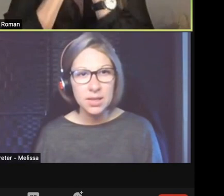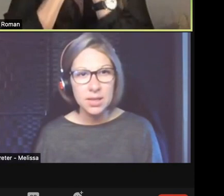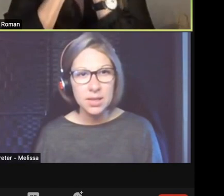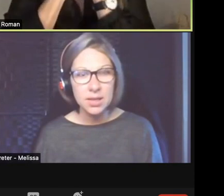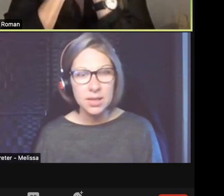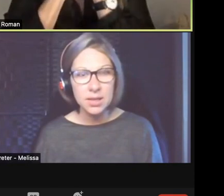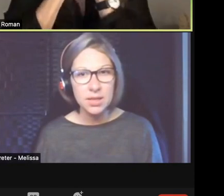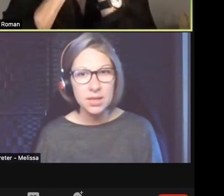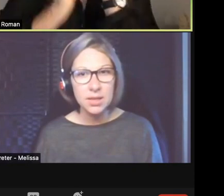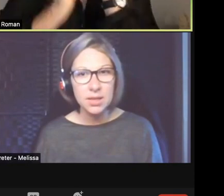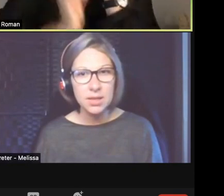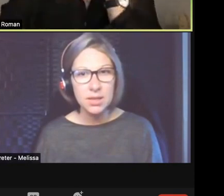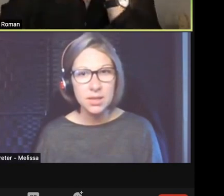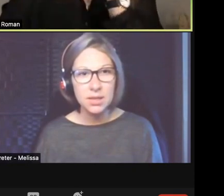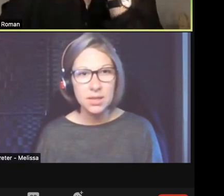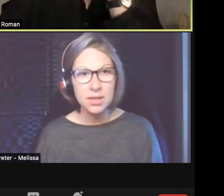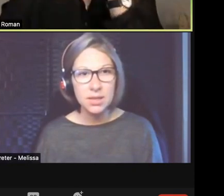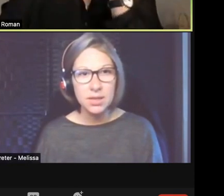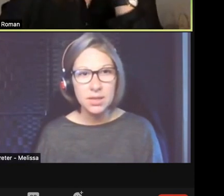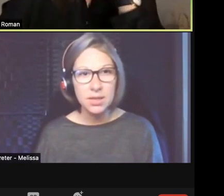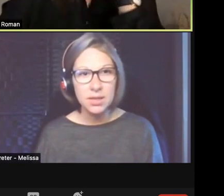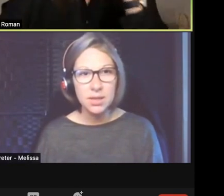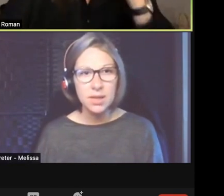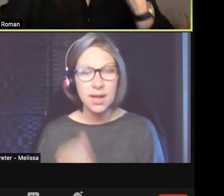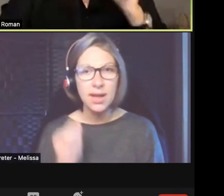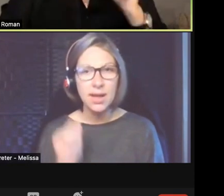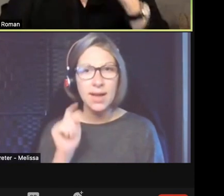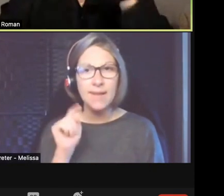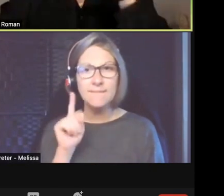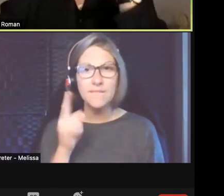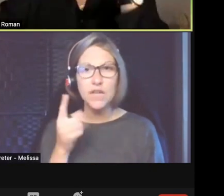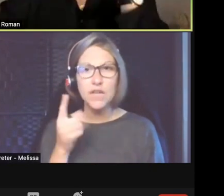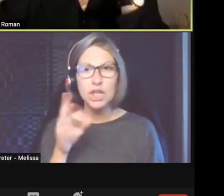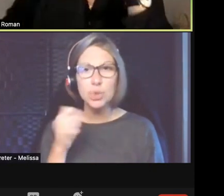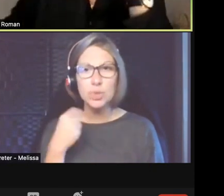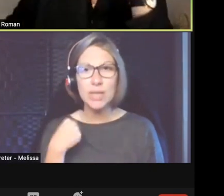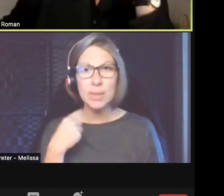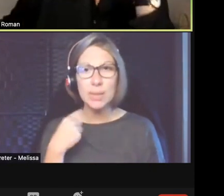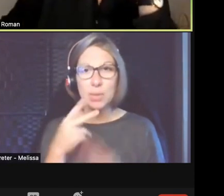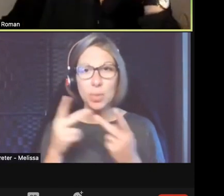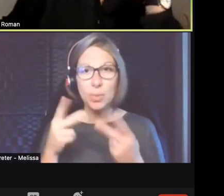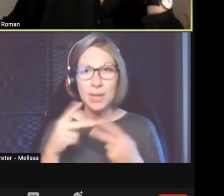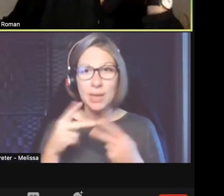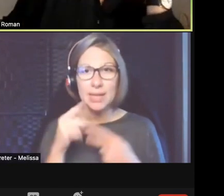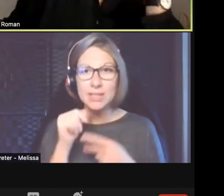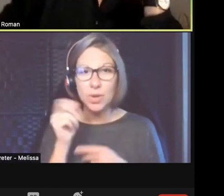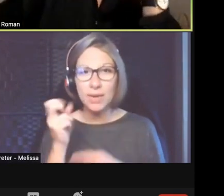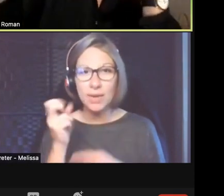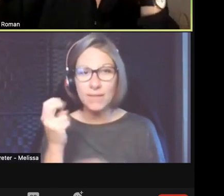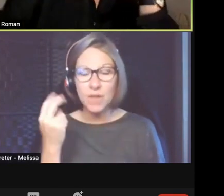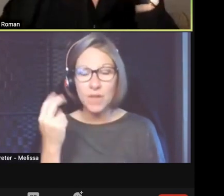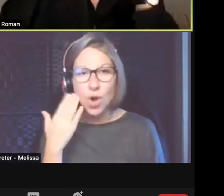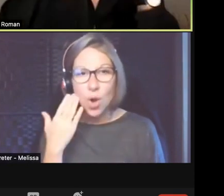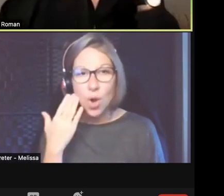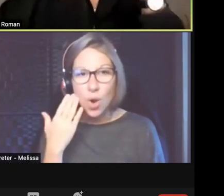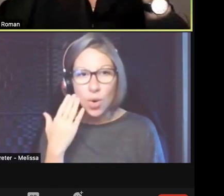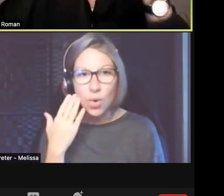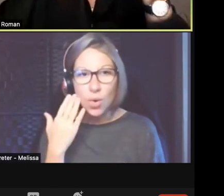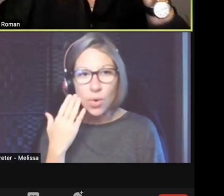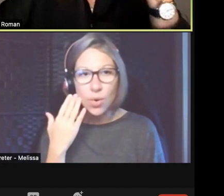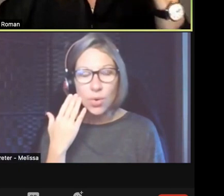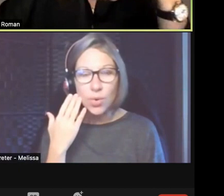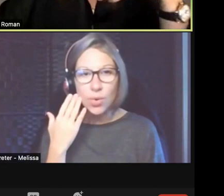even know until she tells